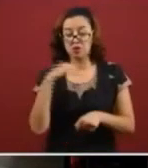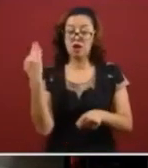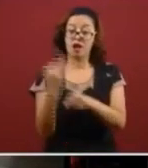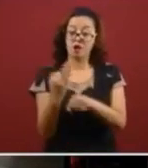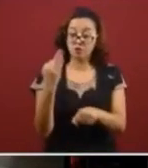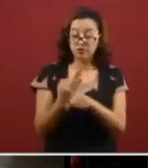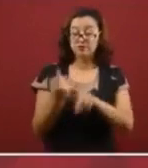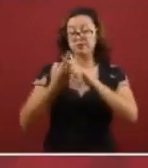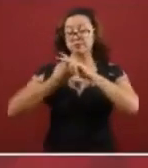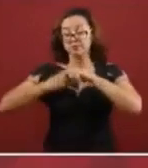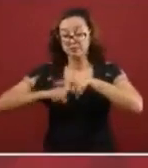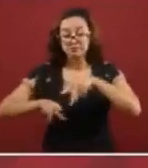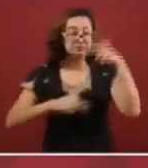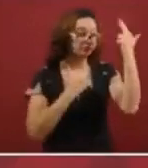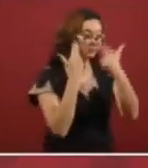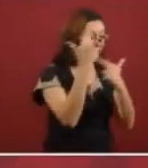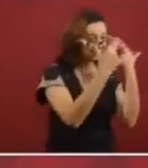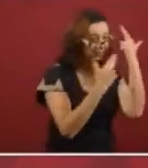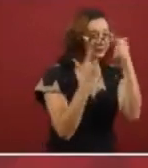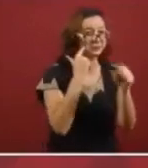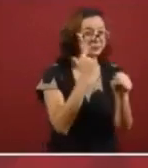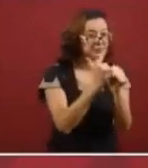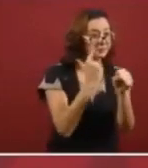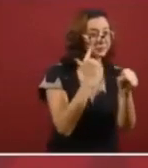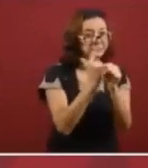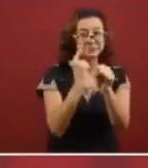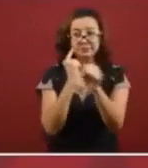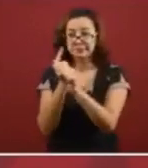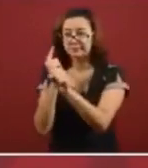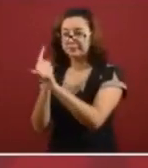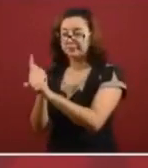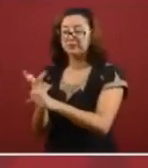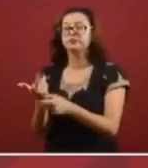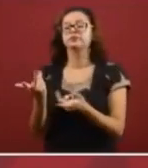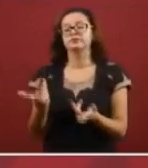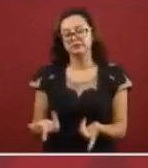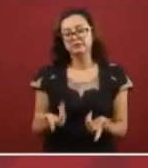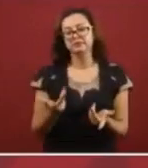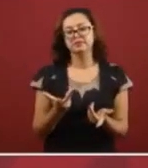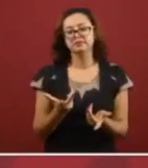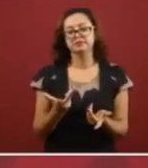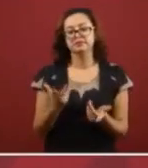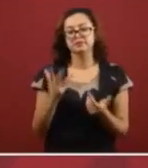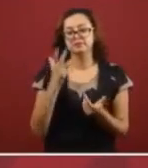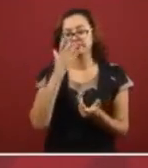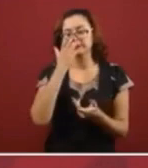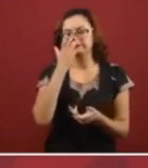the diagnosis is ser precisos. We need to be precise. No